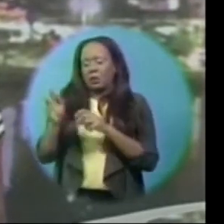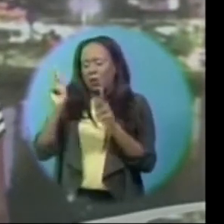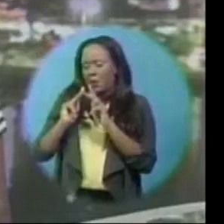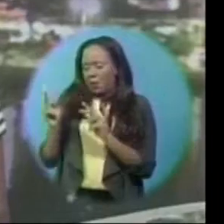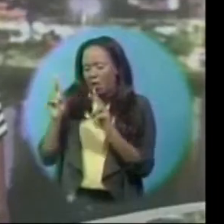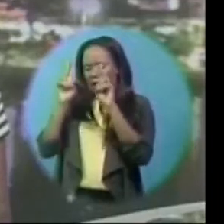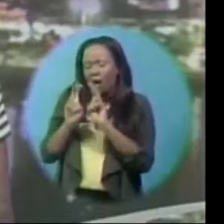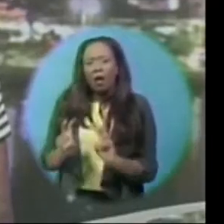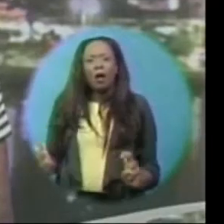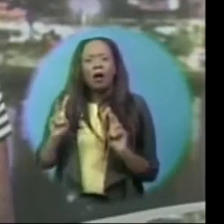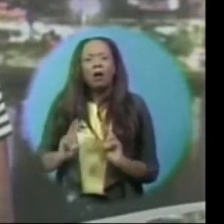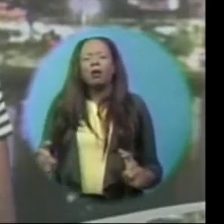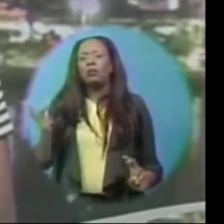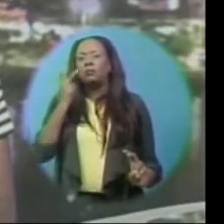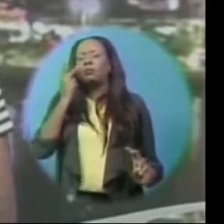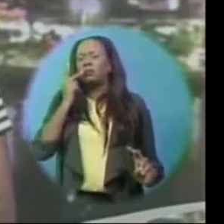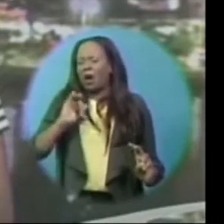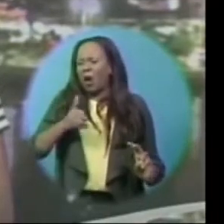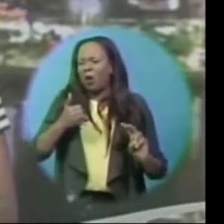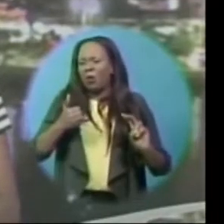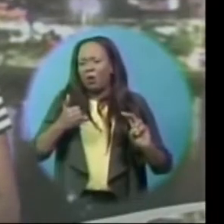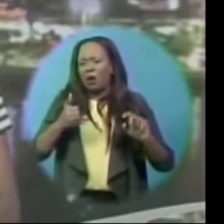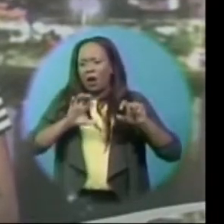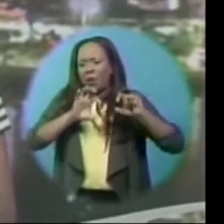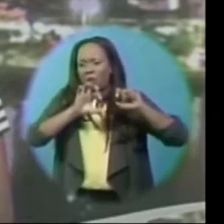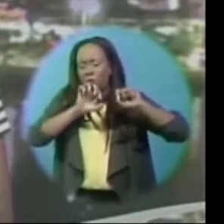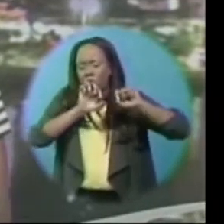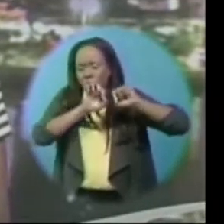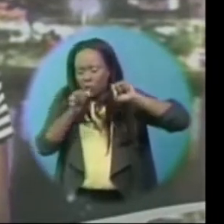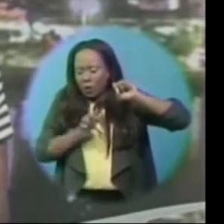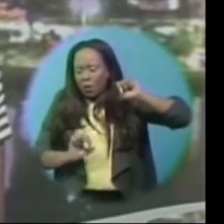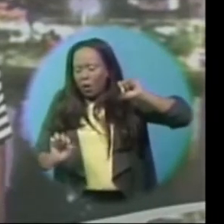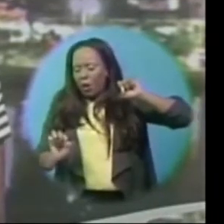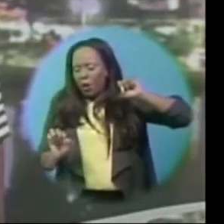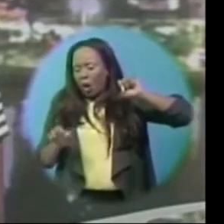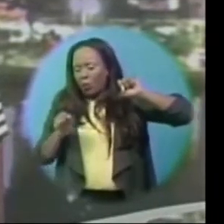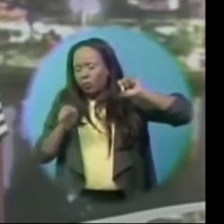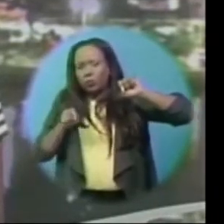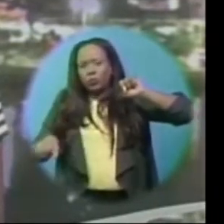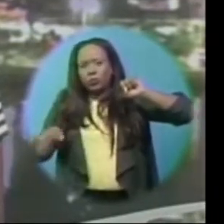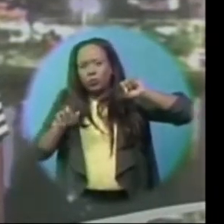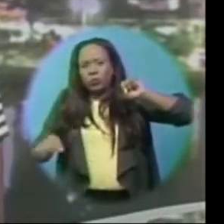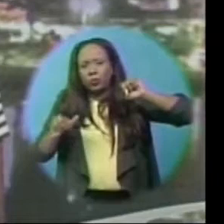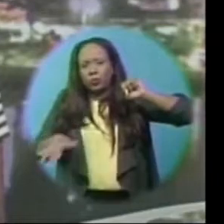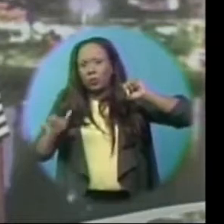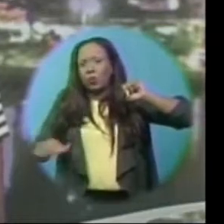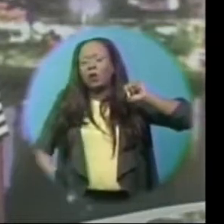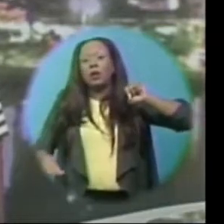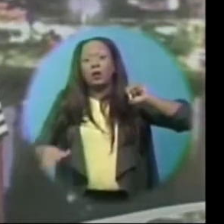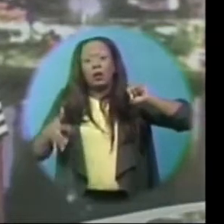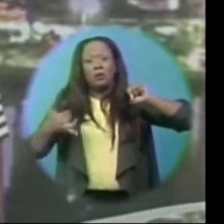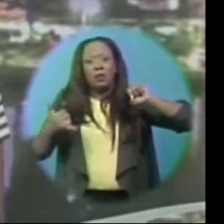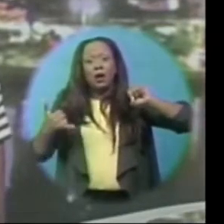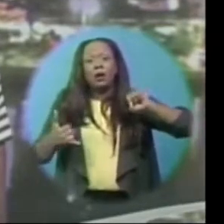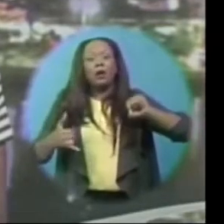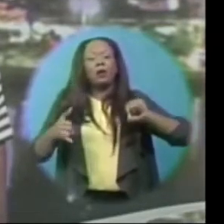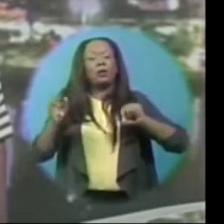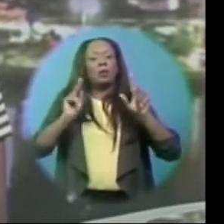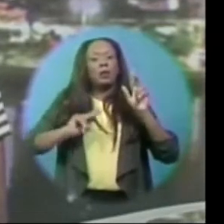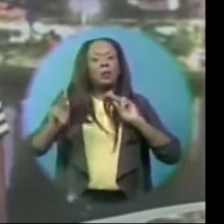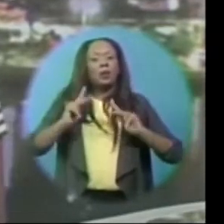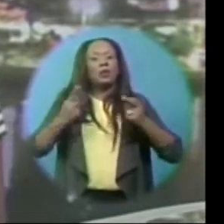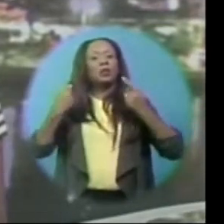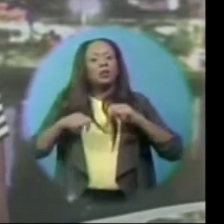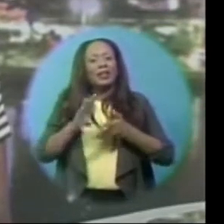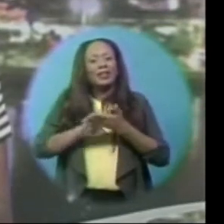blockage and determine how it could be cleared. In the interim, continuous monitoring is occurring and crews are in place to flush